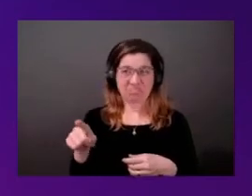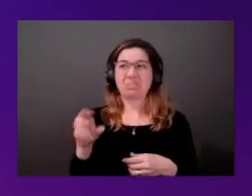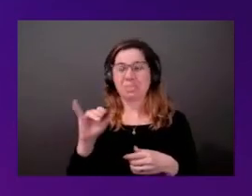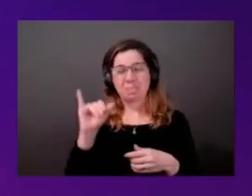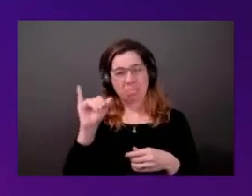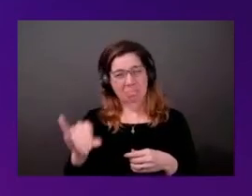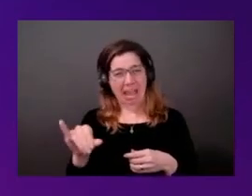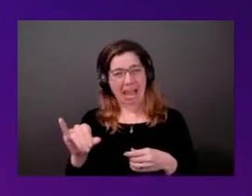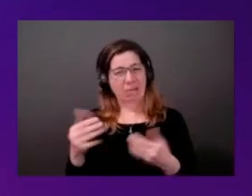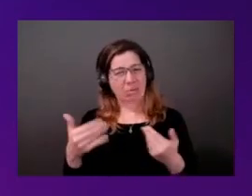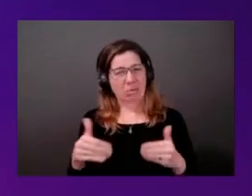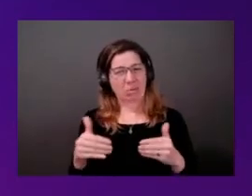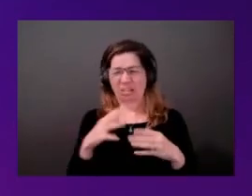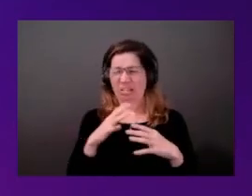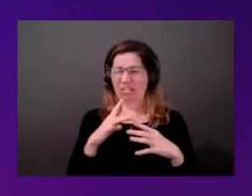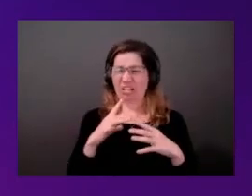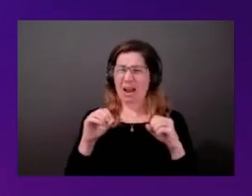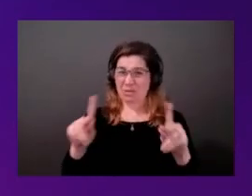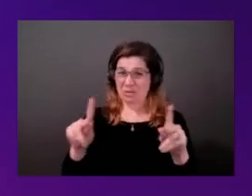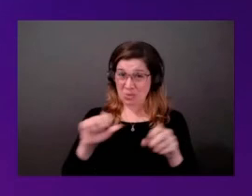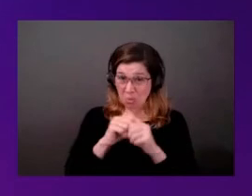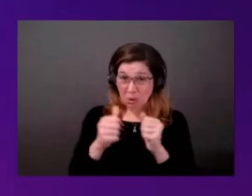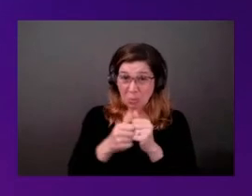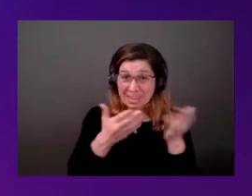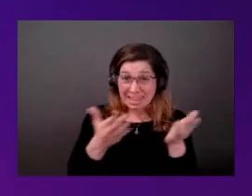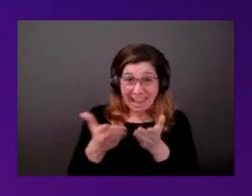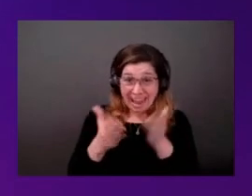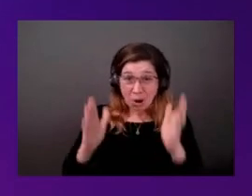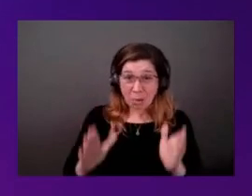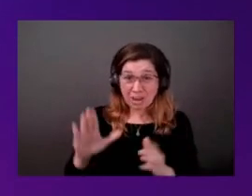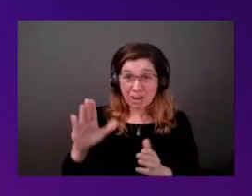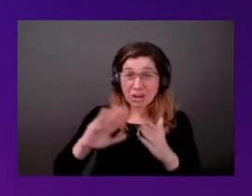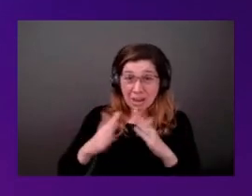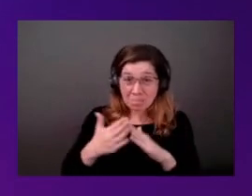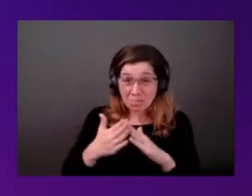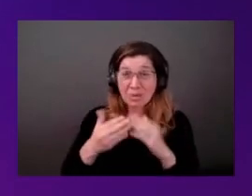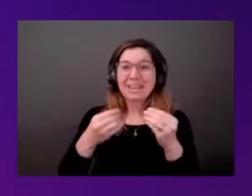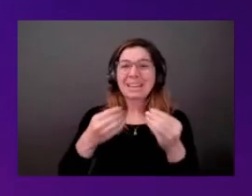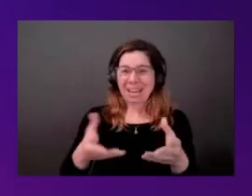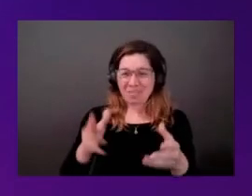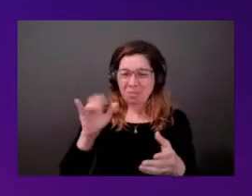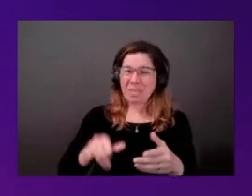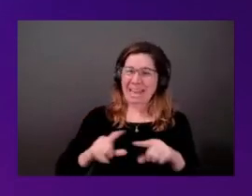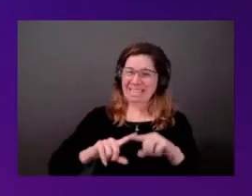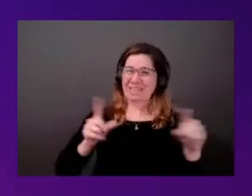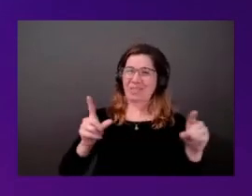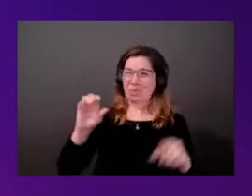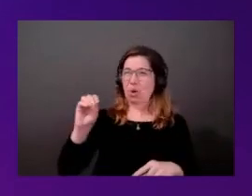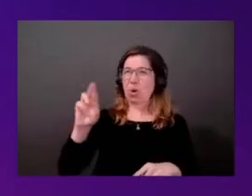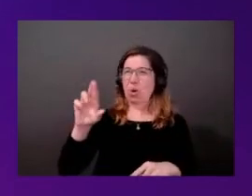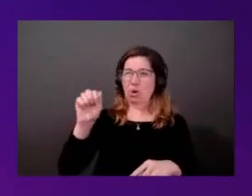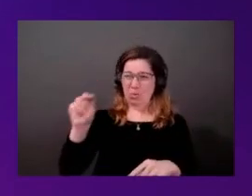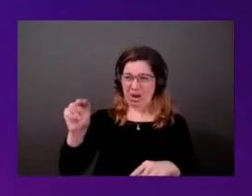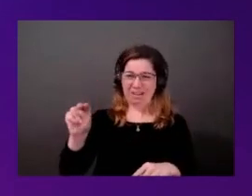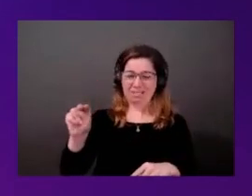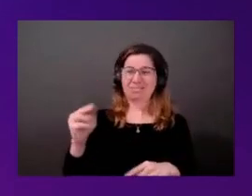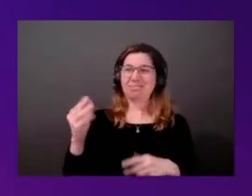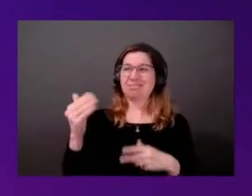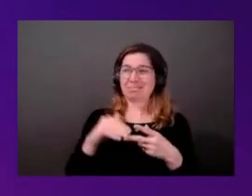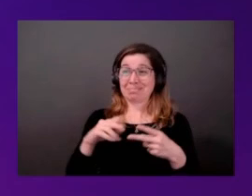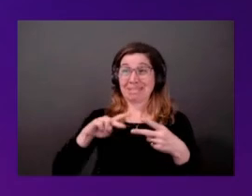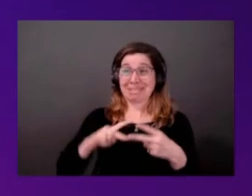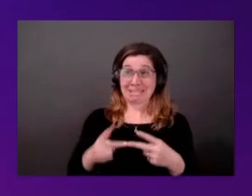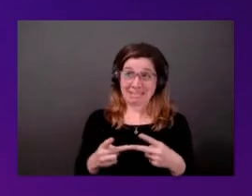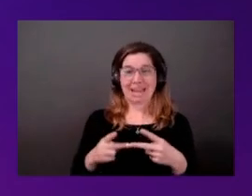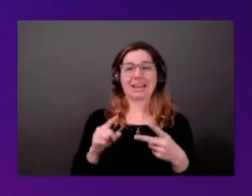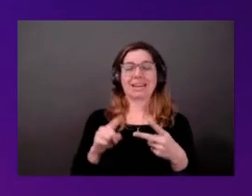to work with the carrier community, giving them the differentiation with ORAN. The second segment that is very interesting for us is the enterprise